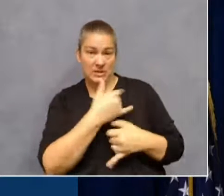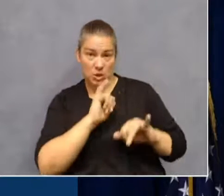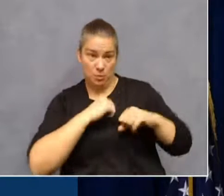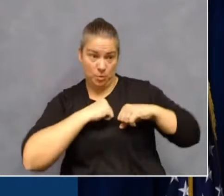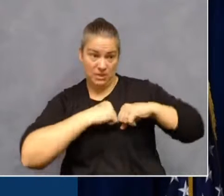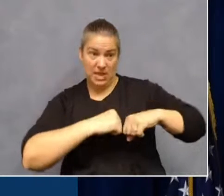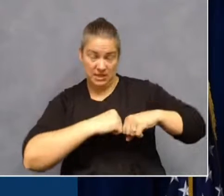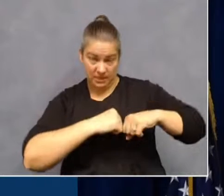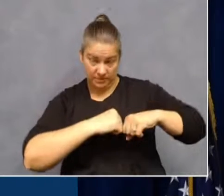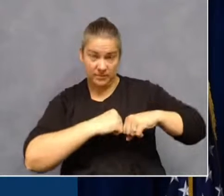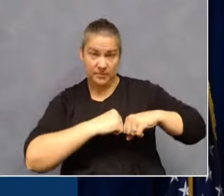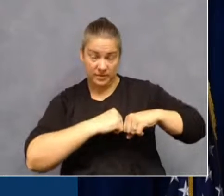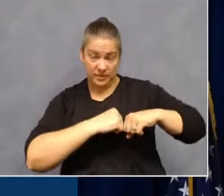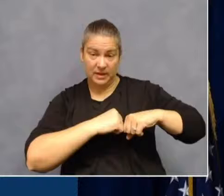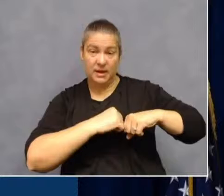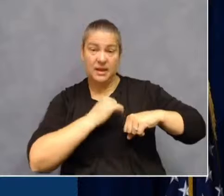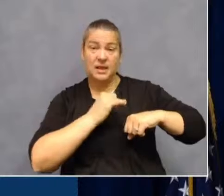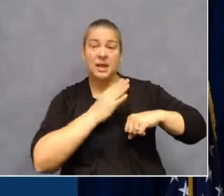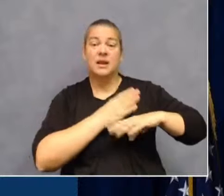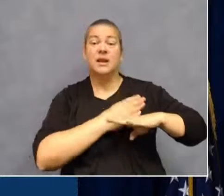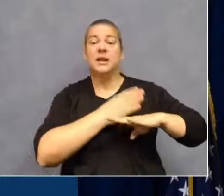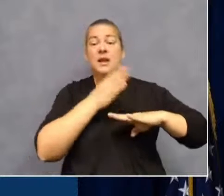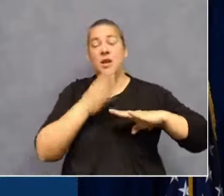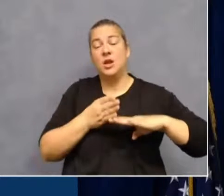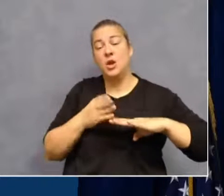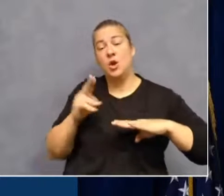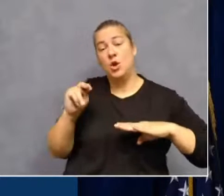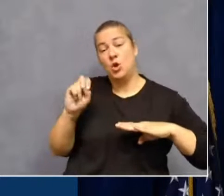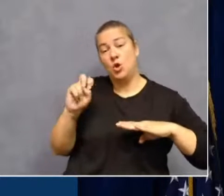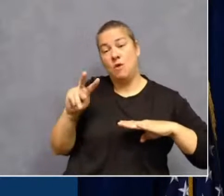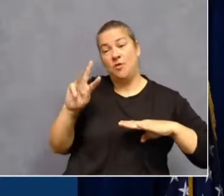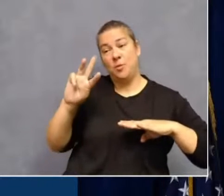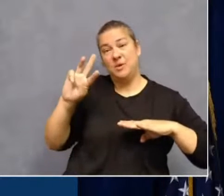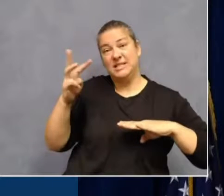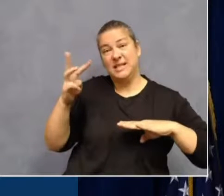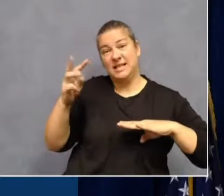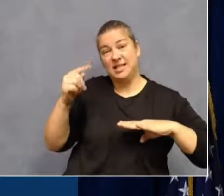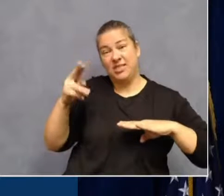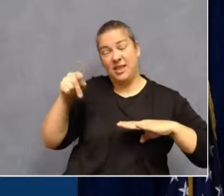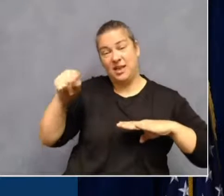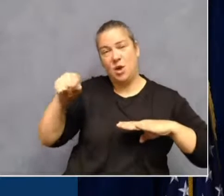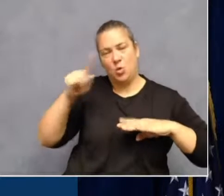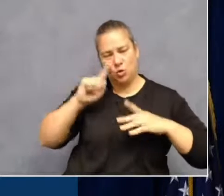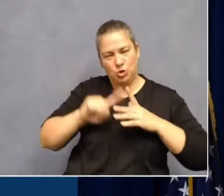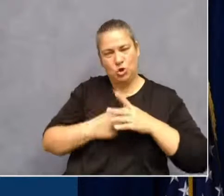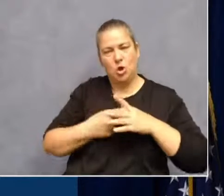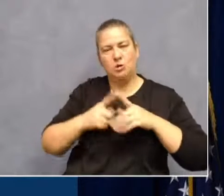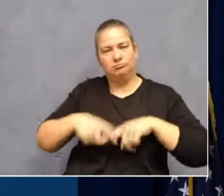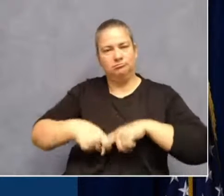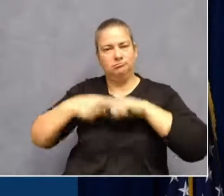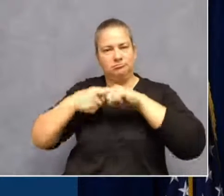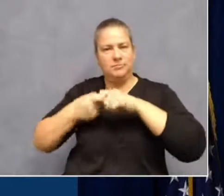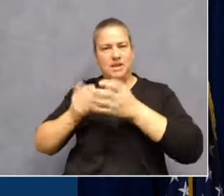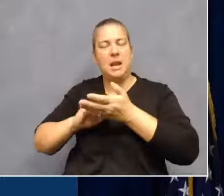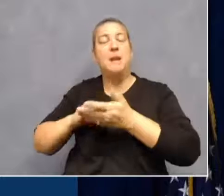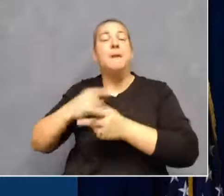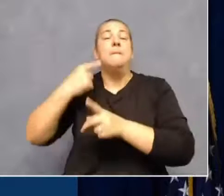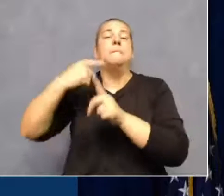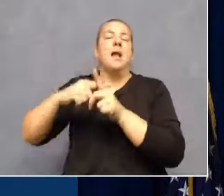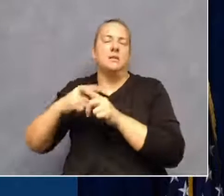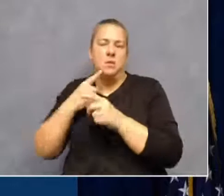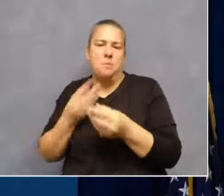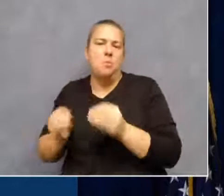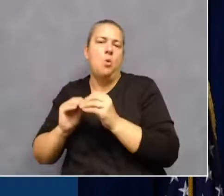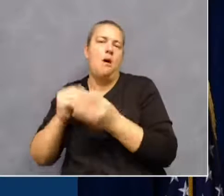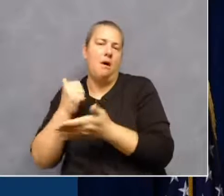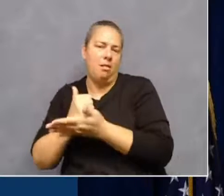on disconnections on November 6th, but takes additional steps to help protect Kentuckians. The orders require